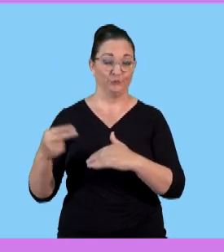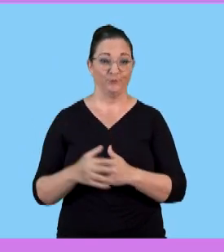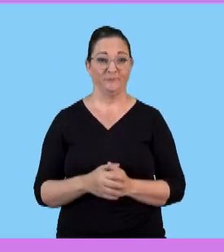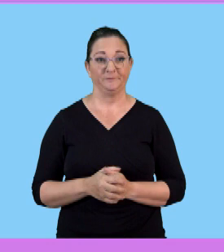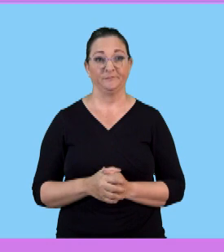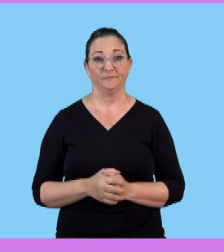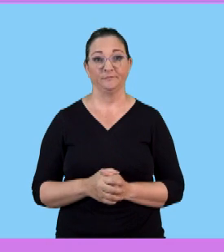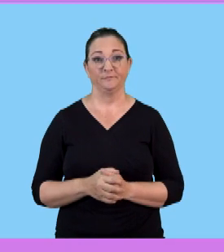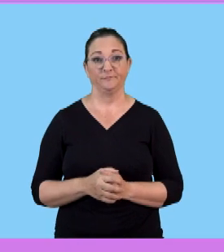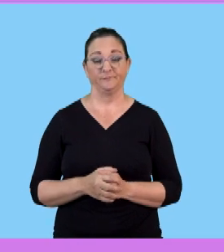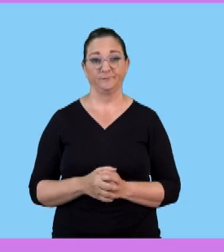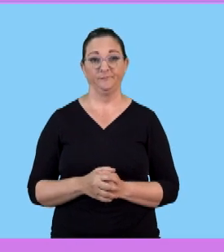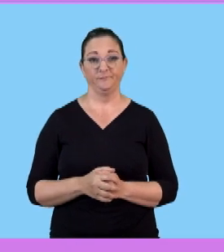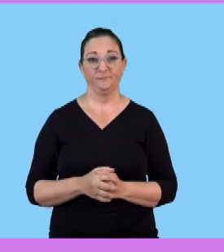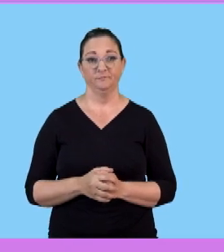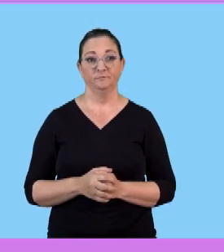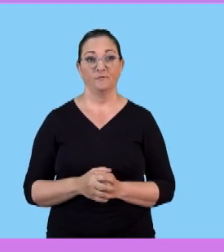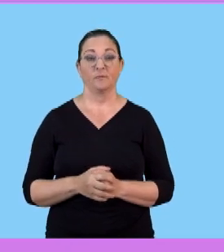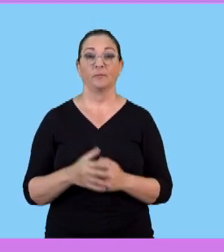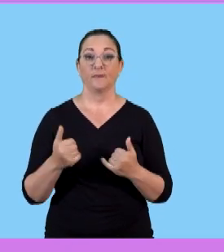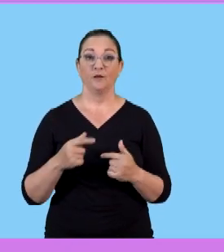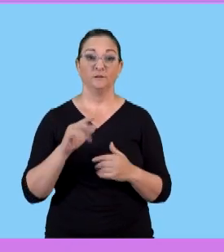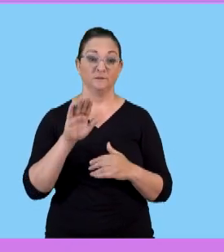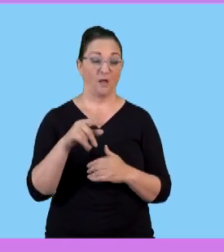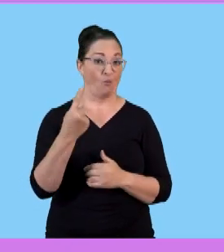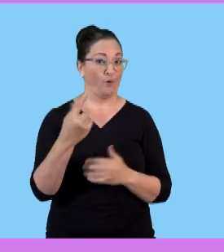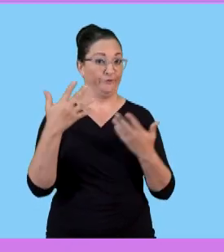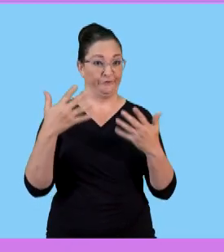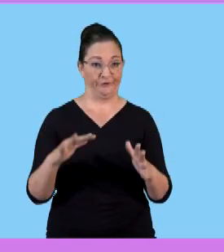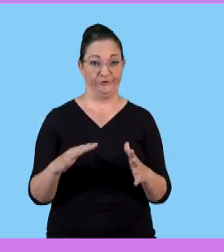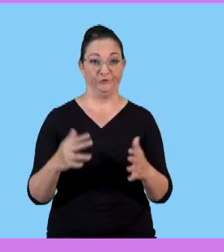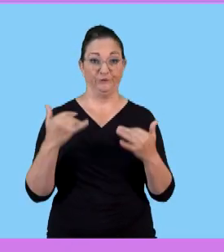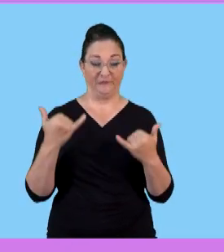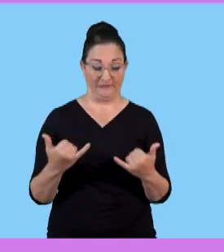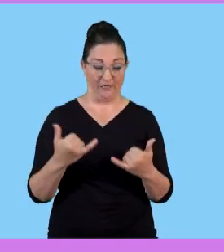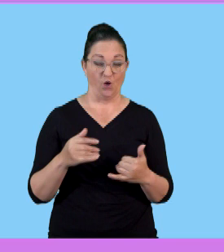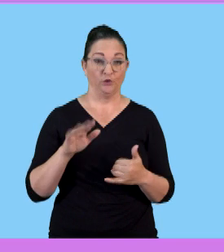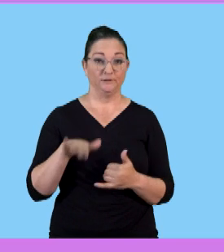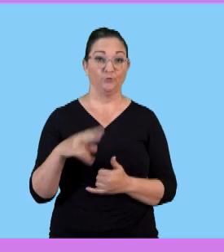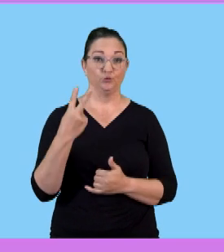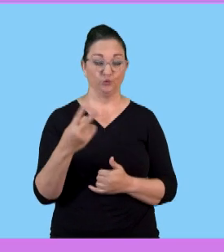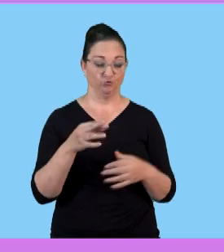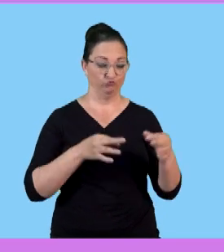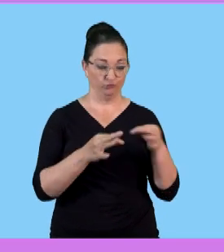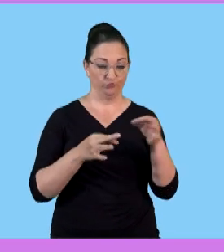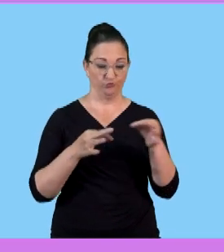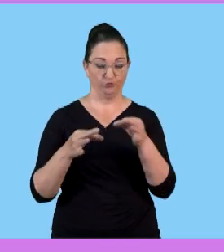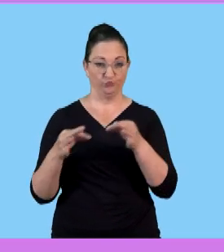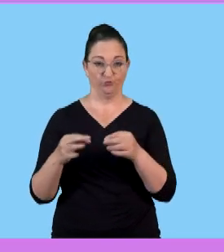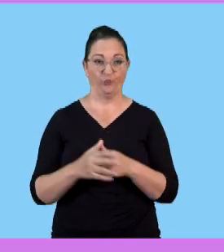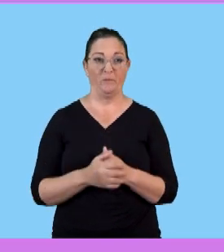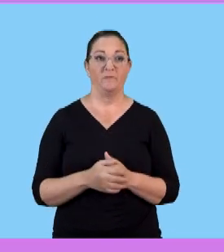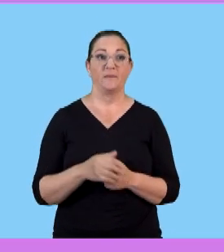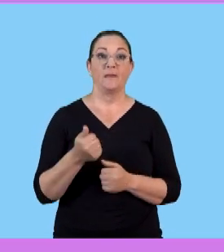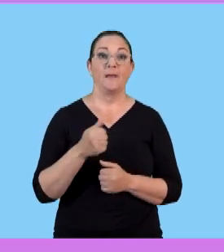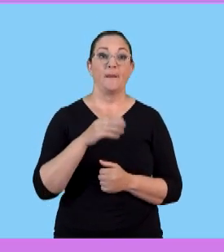in meters squared, right, as indicated there. So I'm done with step 1. Step 2, I'm going to substitute. Looking at what is presented here,